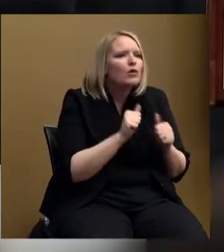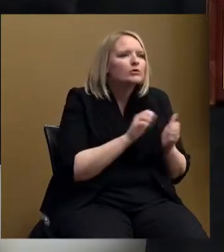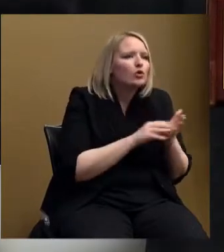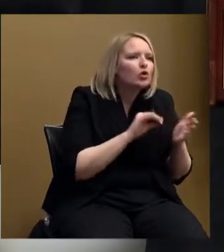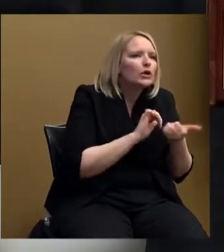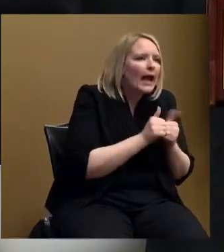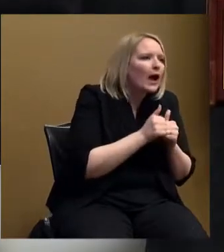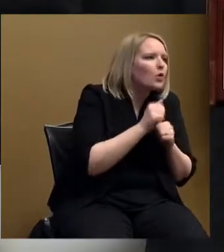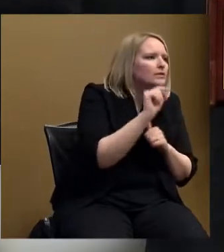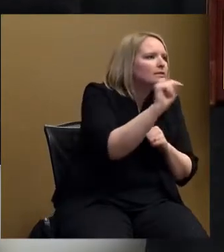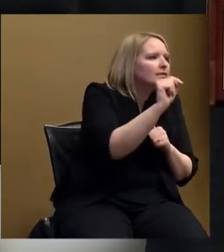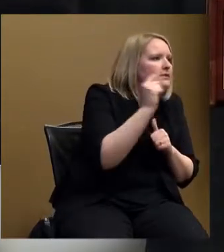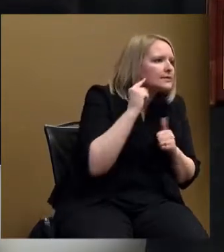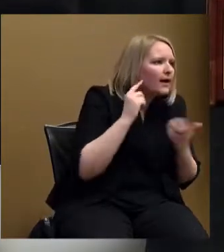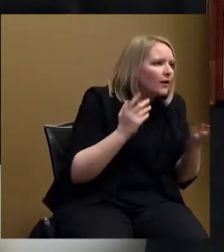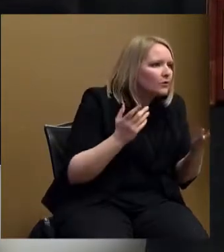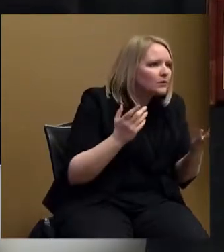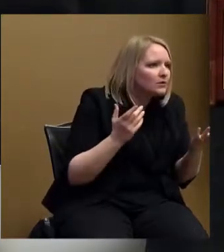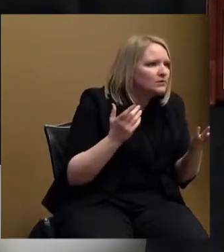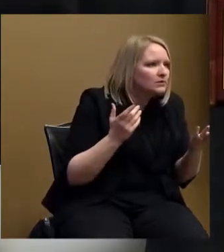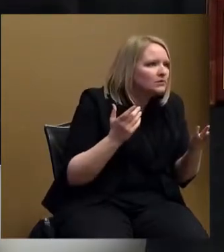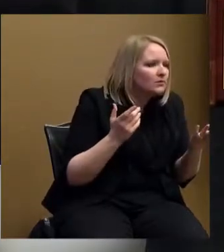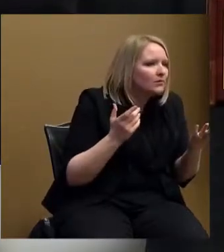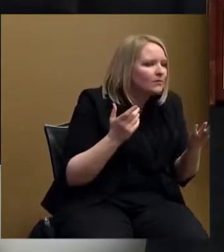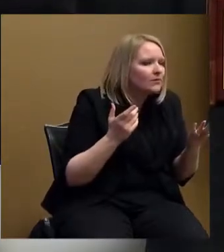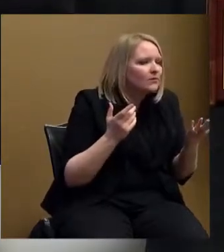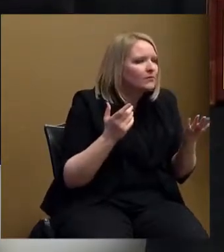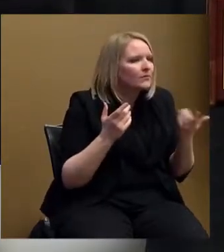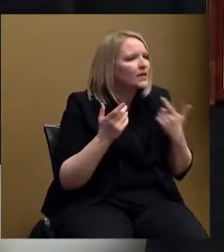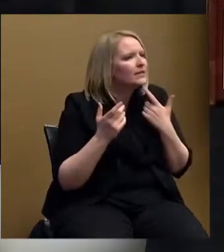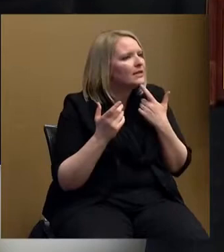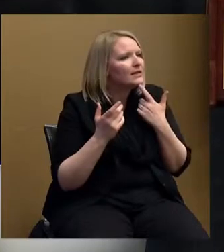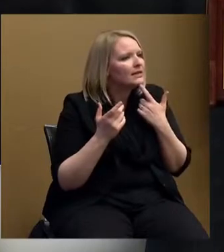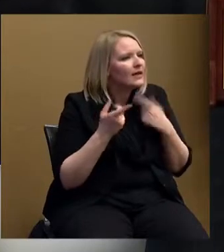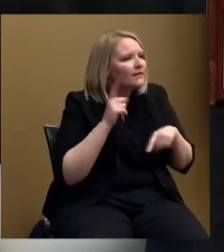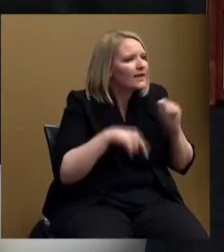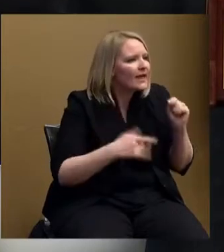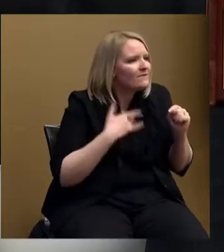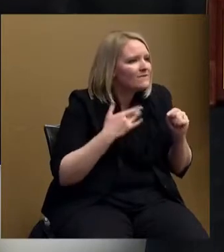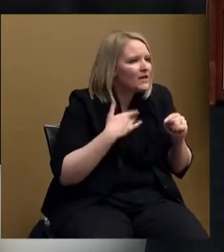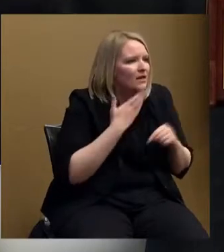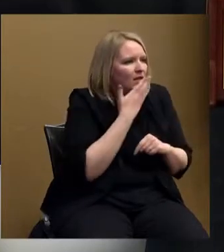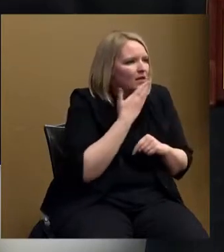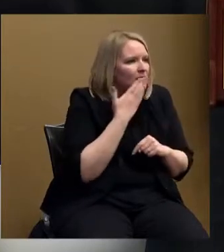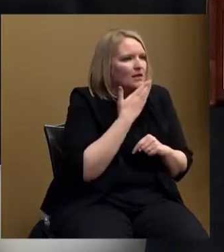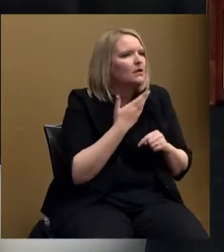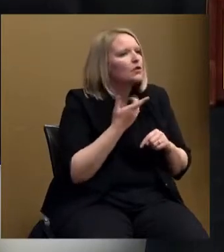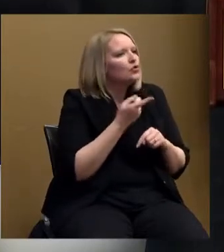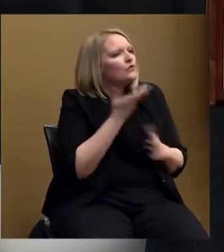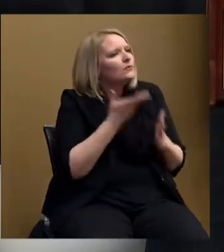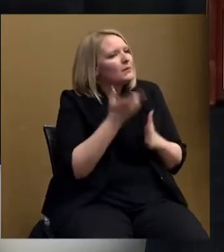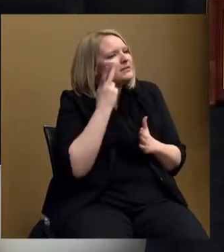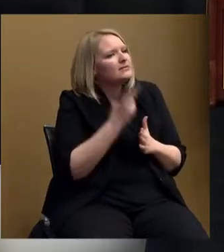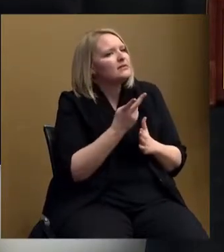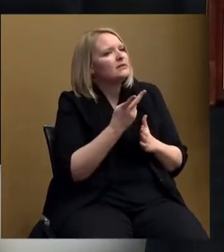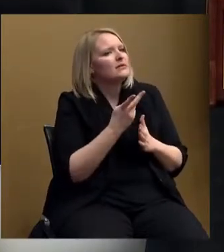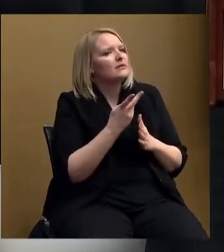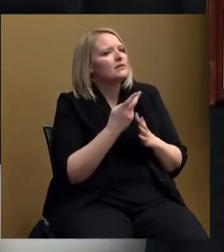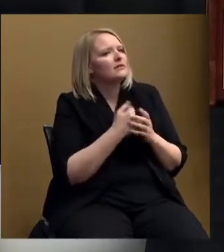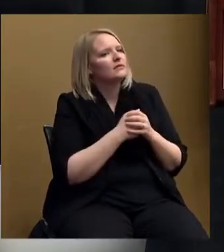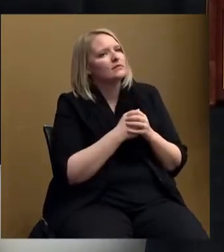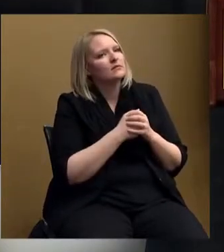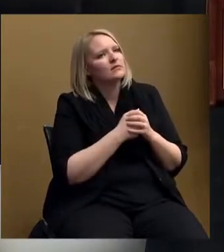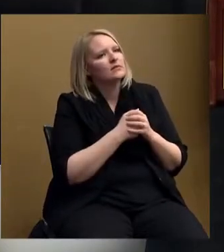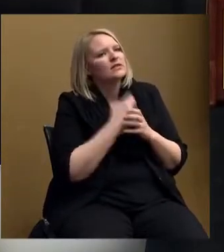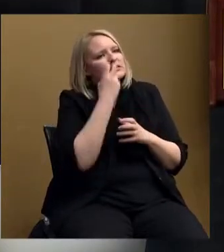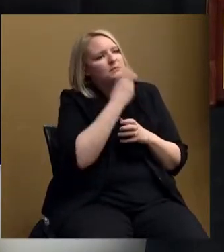sound, right? And so some of this really, you may be seeing some of these things in terms of the